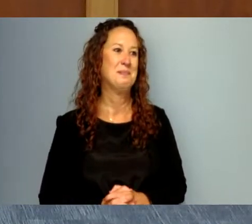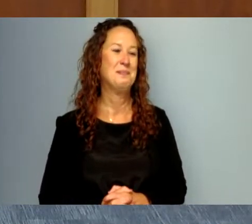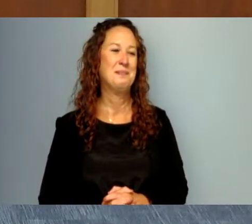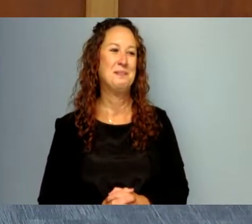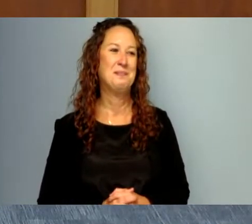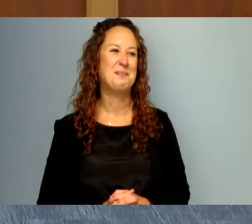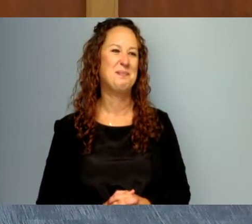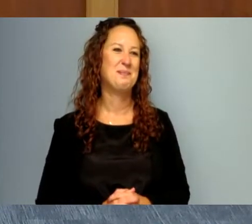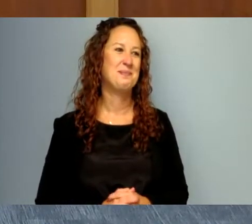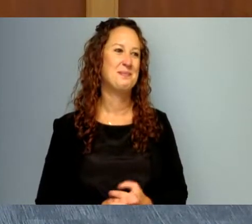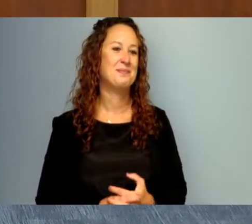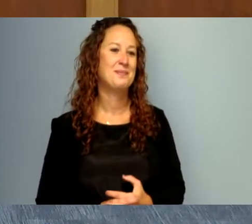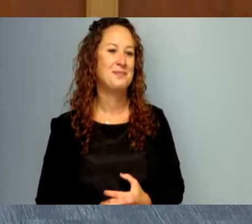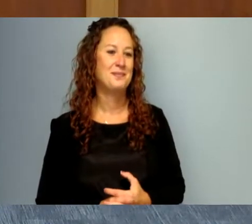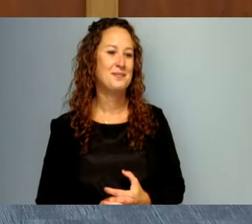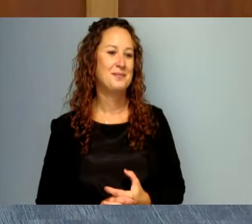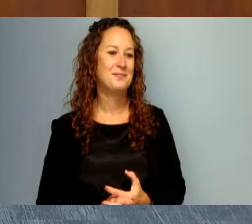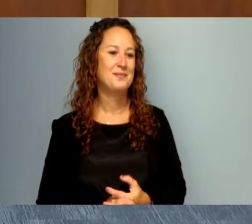Okay.